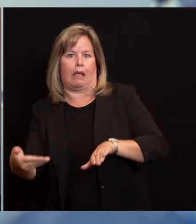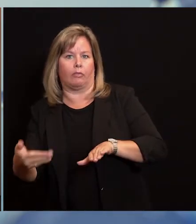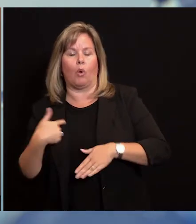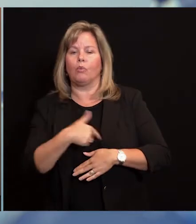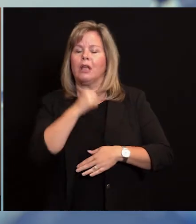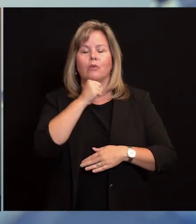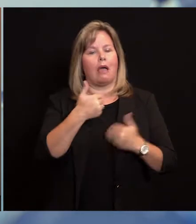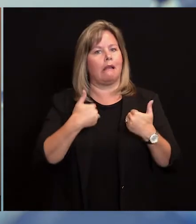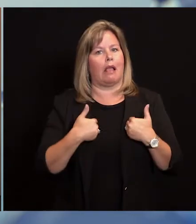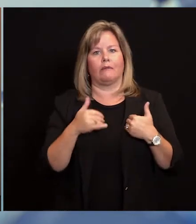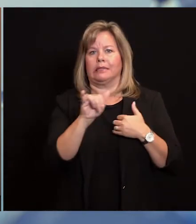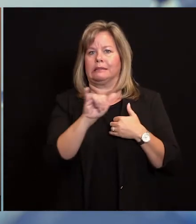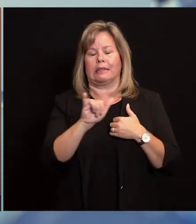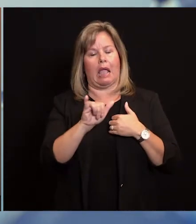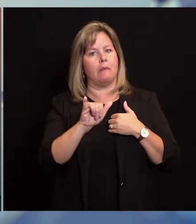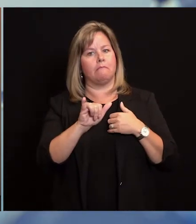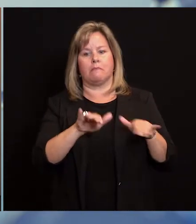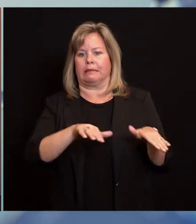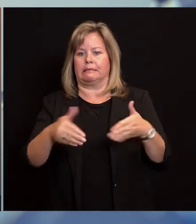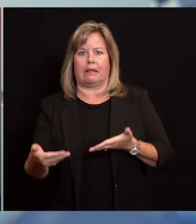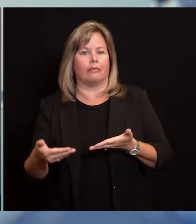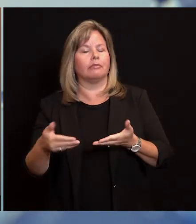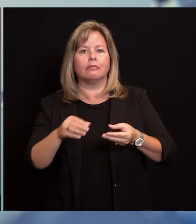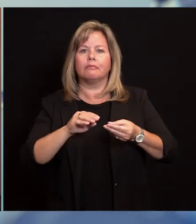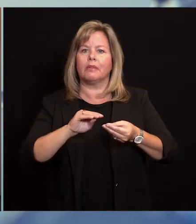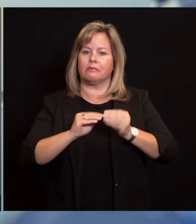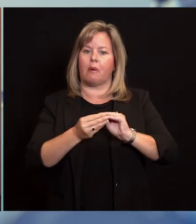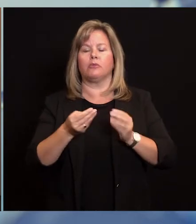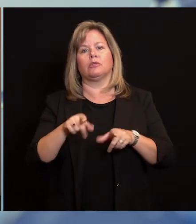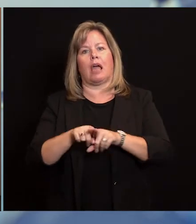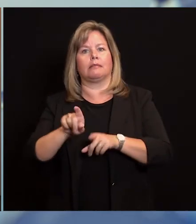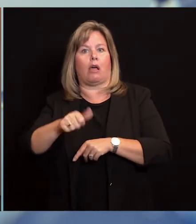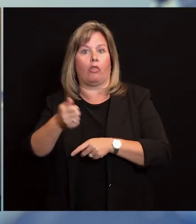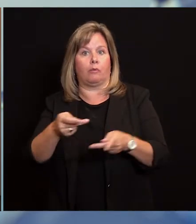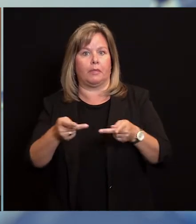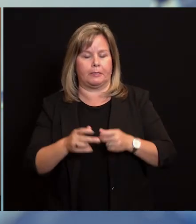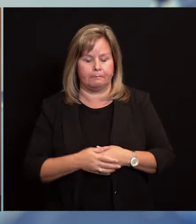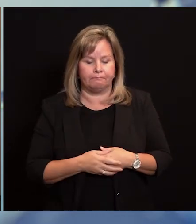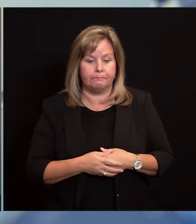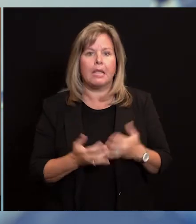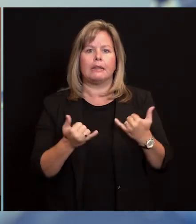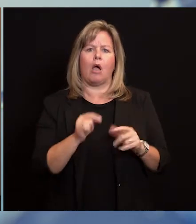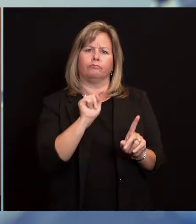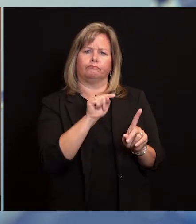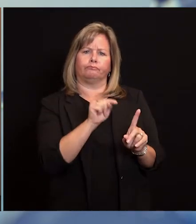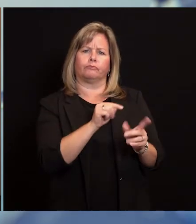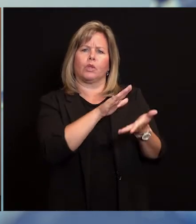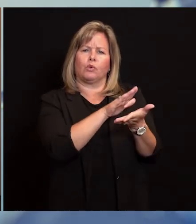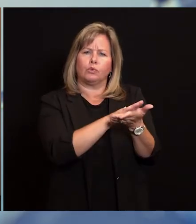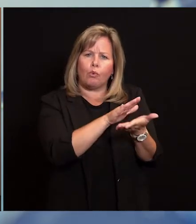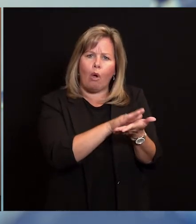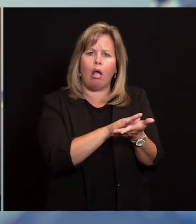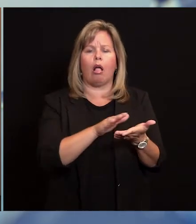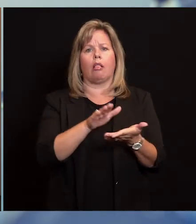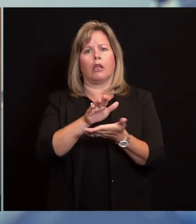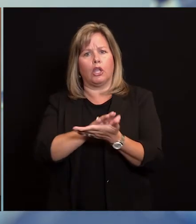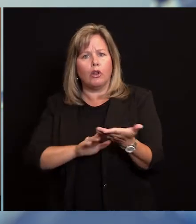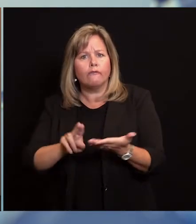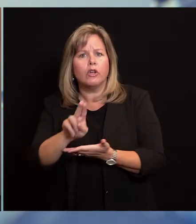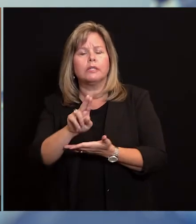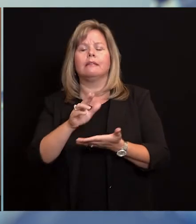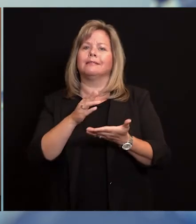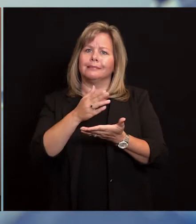mortality that other places have seen. Now, speaking of schools and universities, you may have seen in the news that some schools and